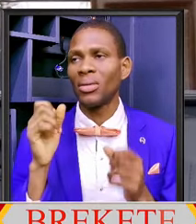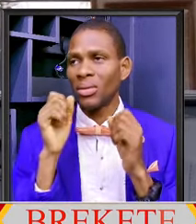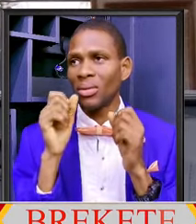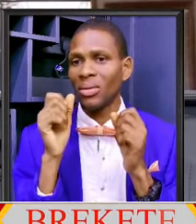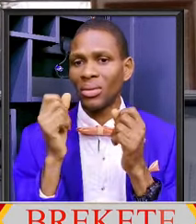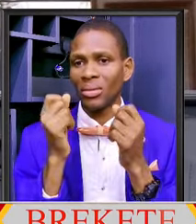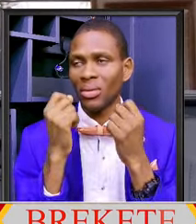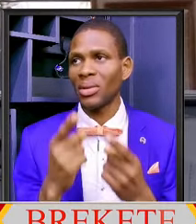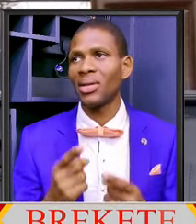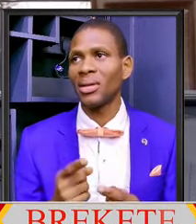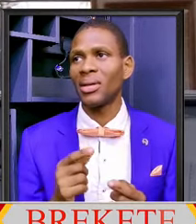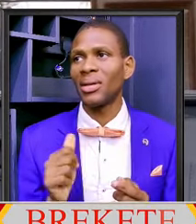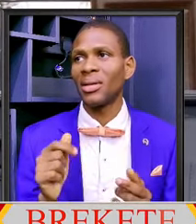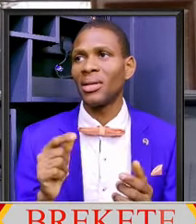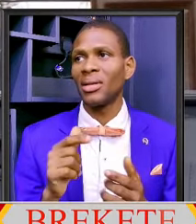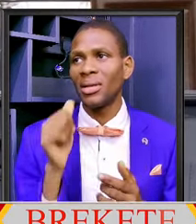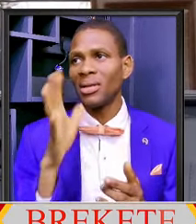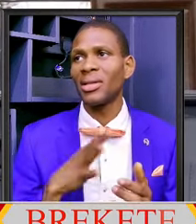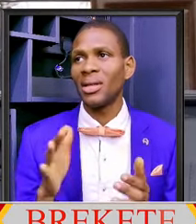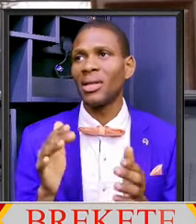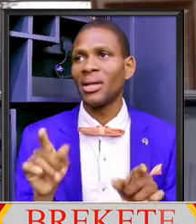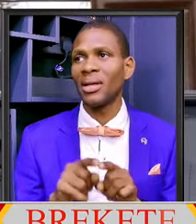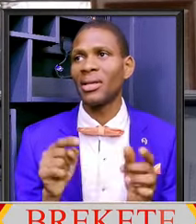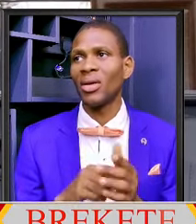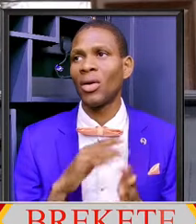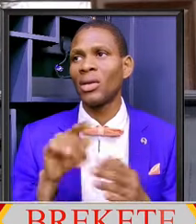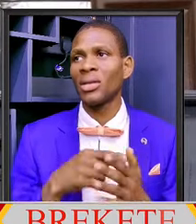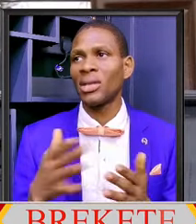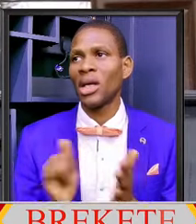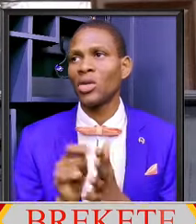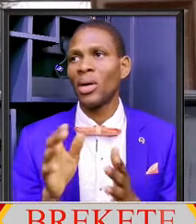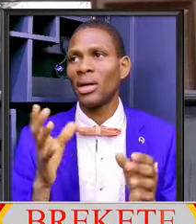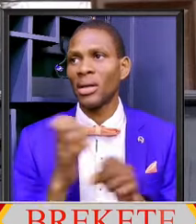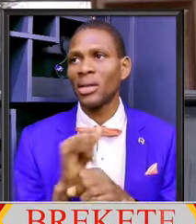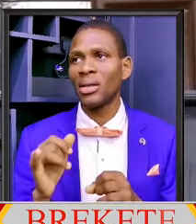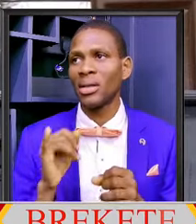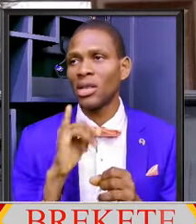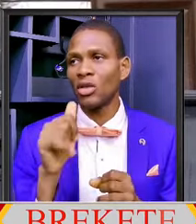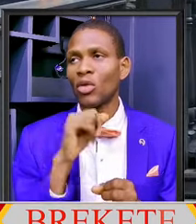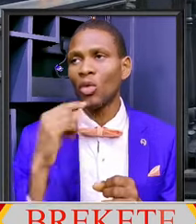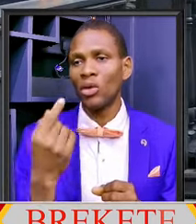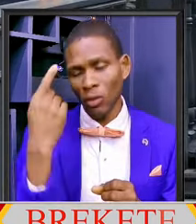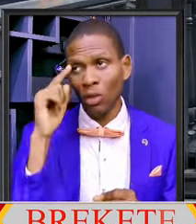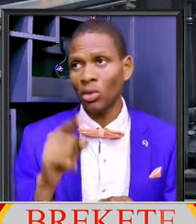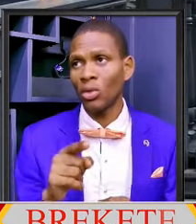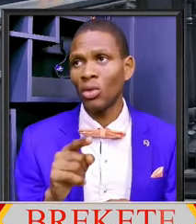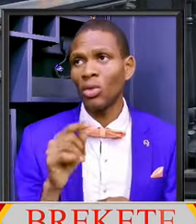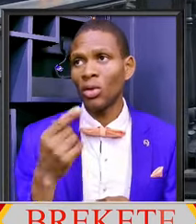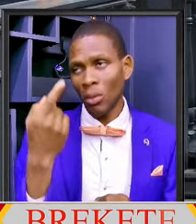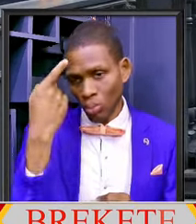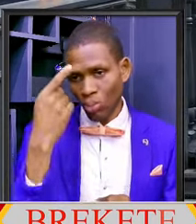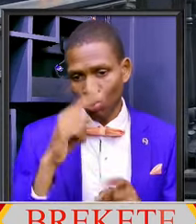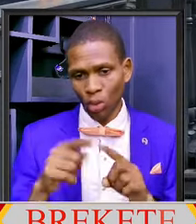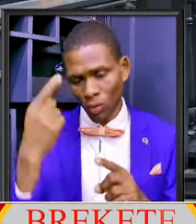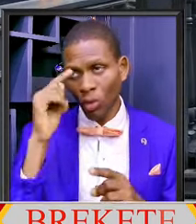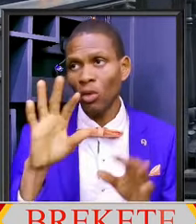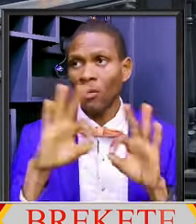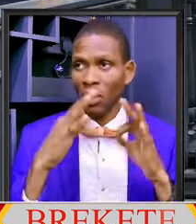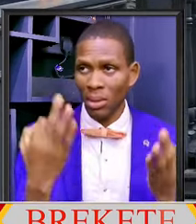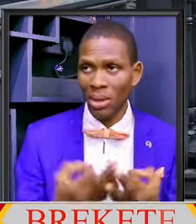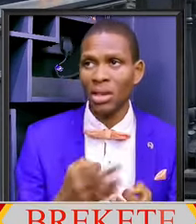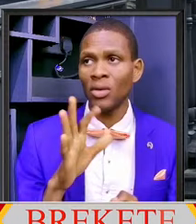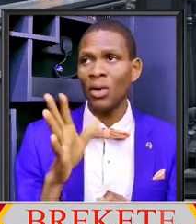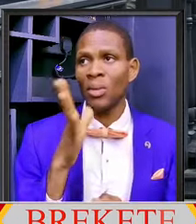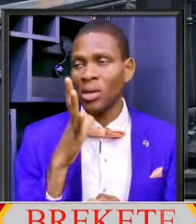At this time, please, all this thing that you are getting, it's not only for you, mm-hmm. but for your family, mm-hmm. your